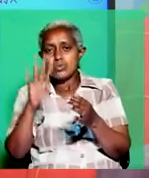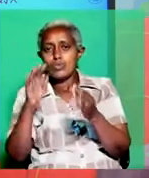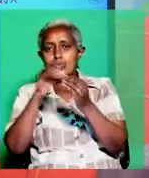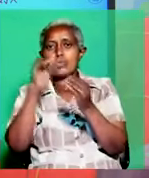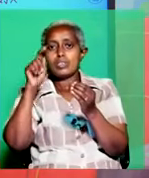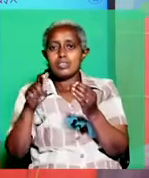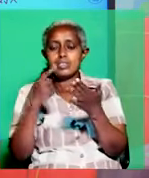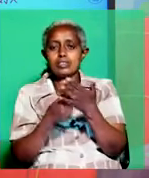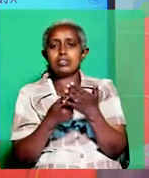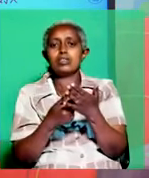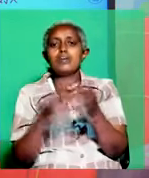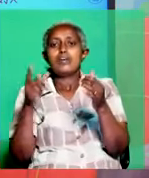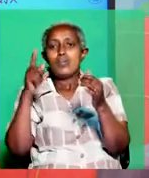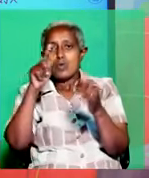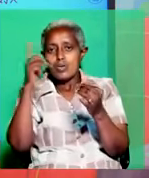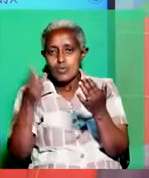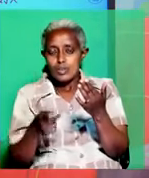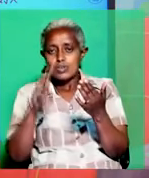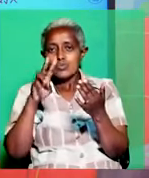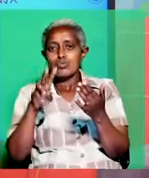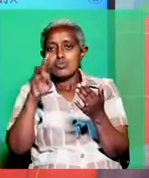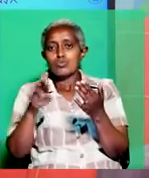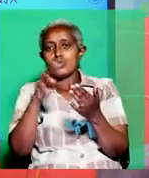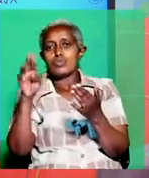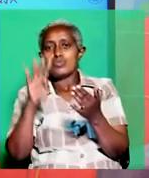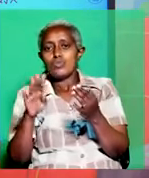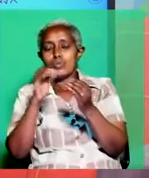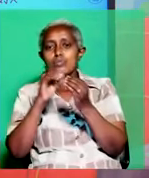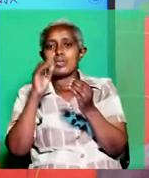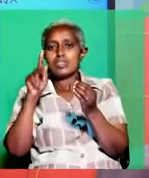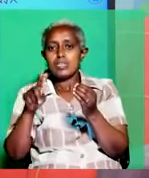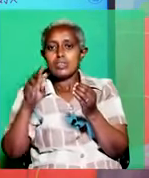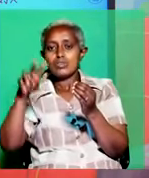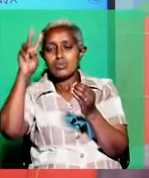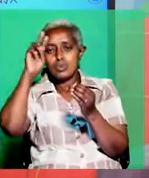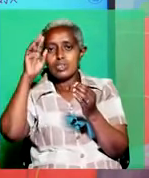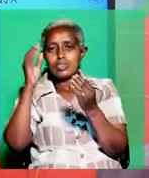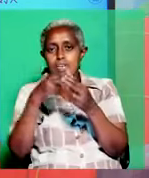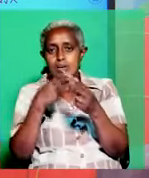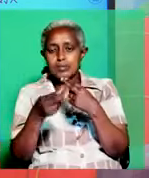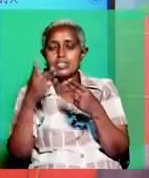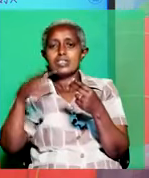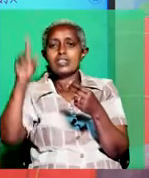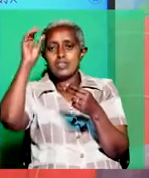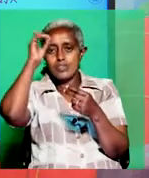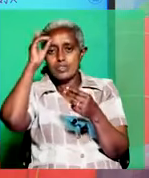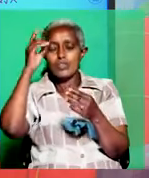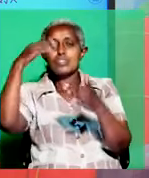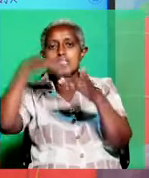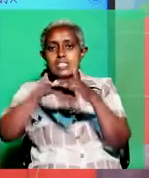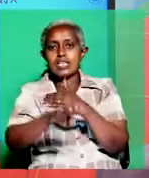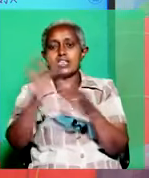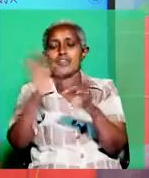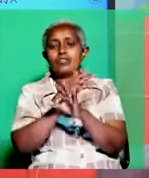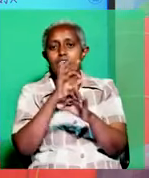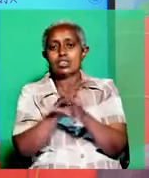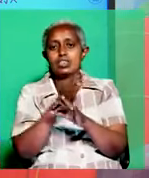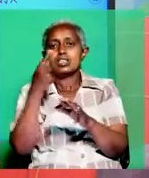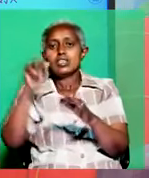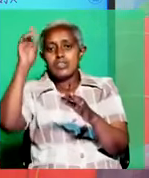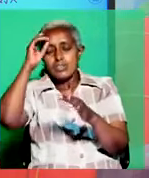first it is 1 over 2 root 4 plus x squared times the derivative of the inner function. The derivative of the